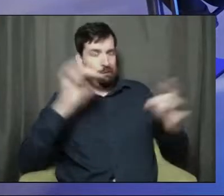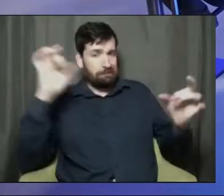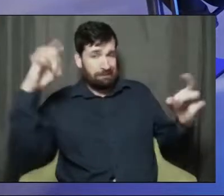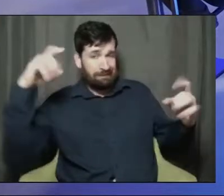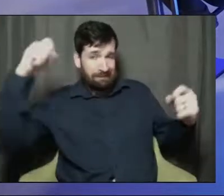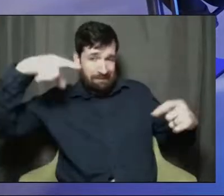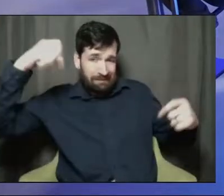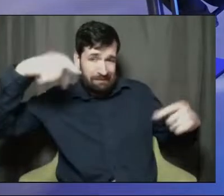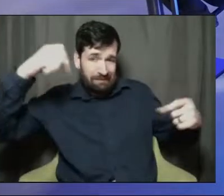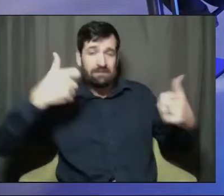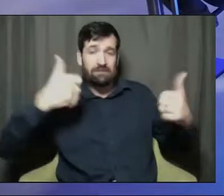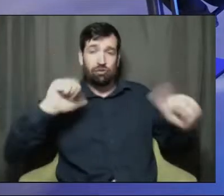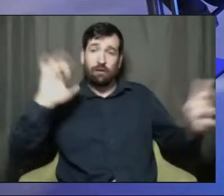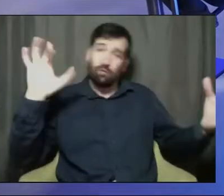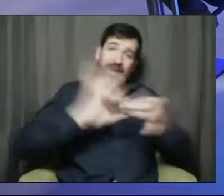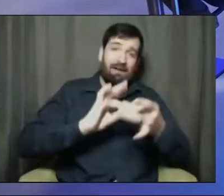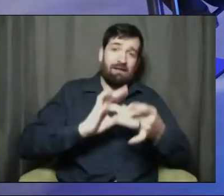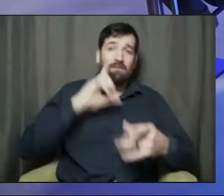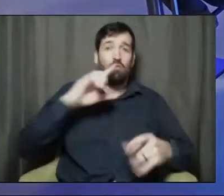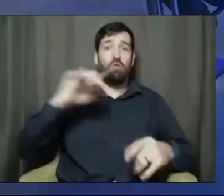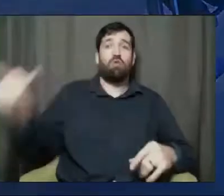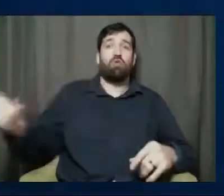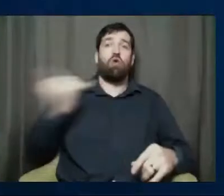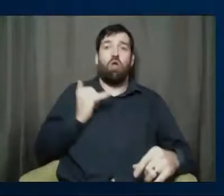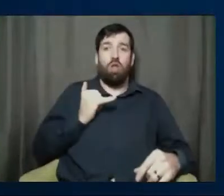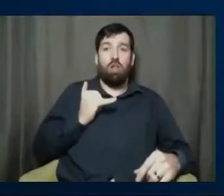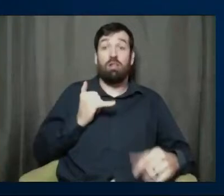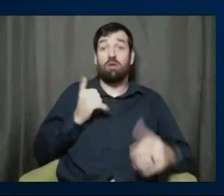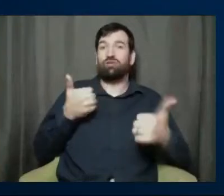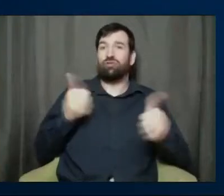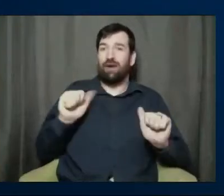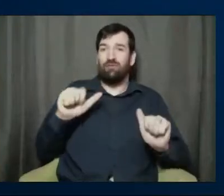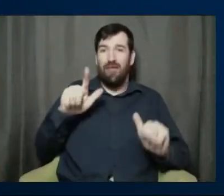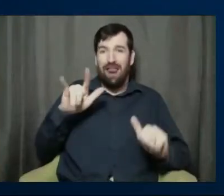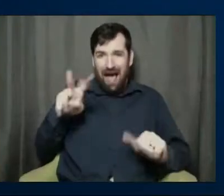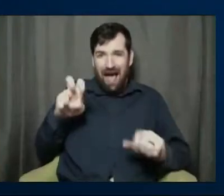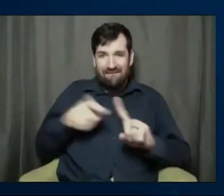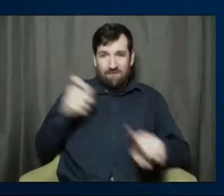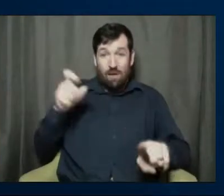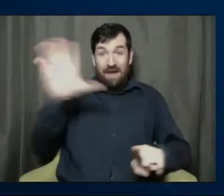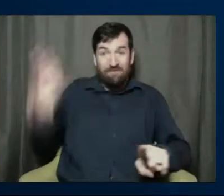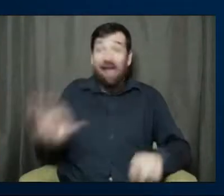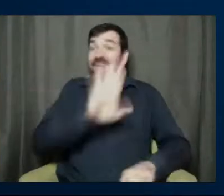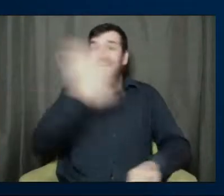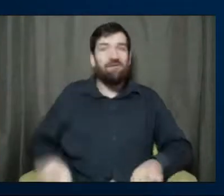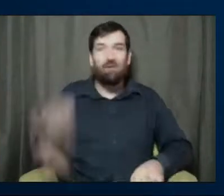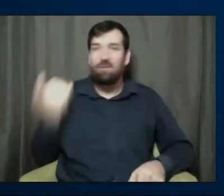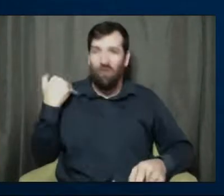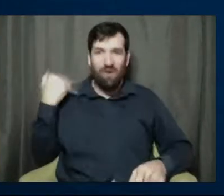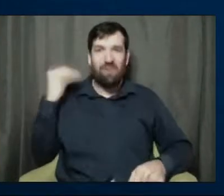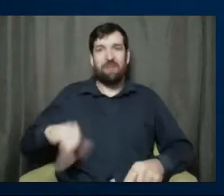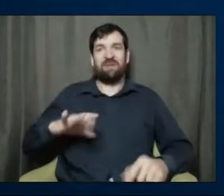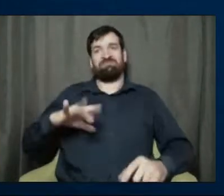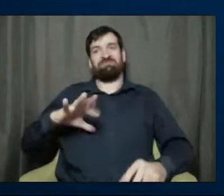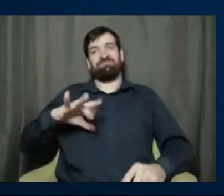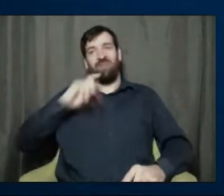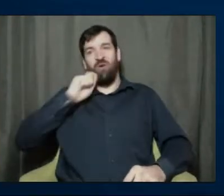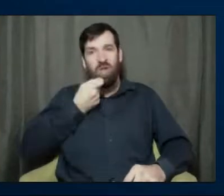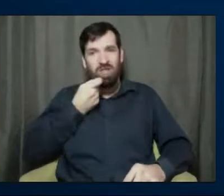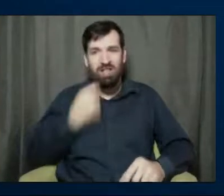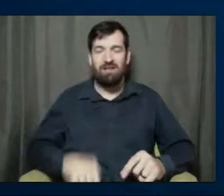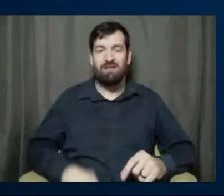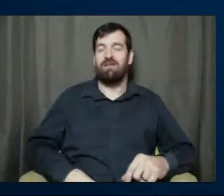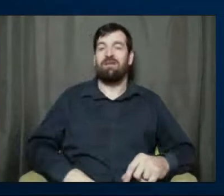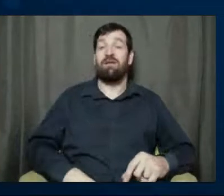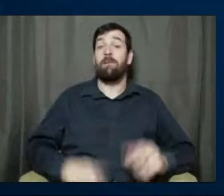to get service to call in. We were going to try to go live from Africa. We've never done that before. So that would have been very, very cool. But I just want everyone to know